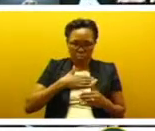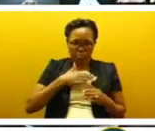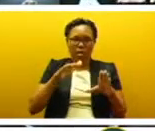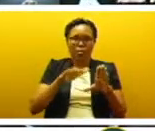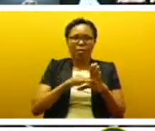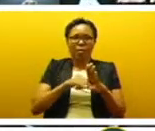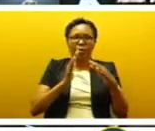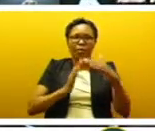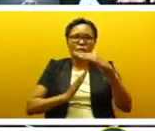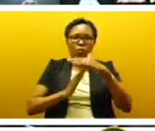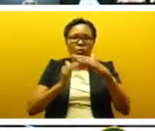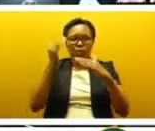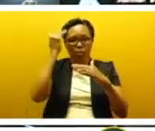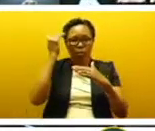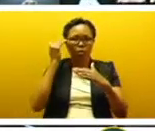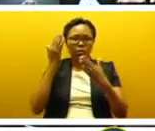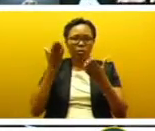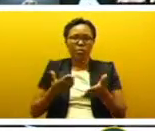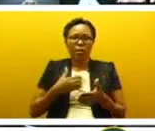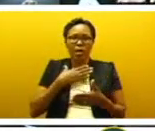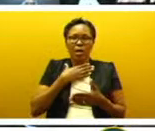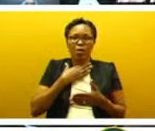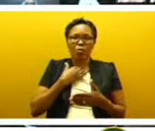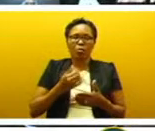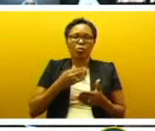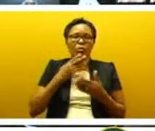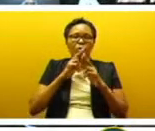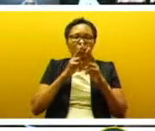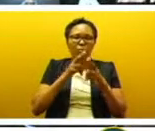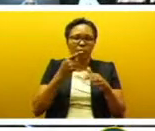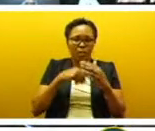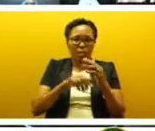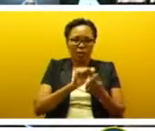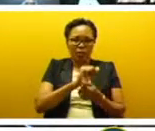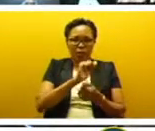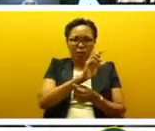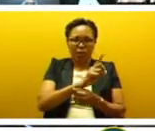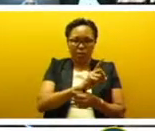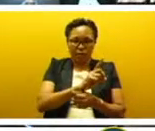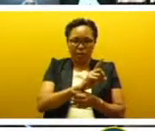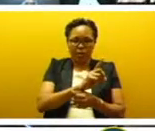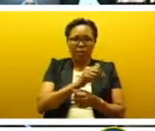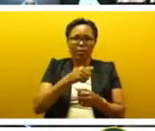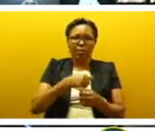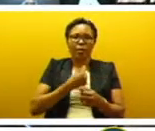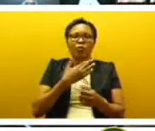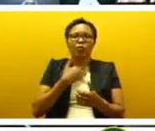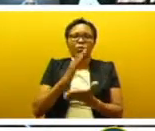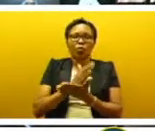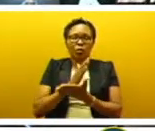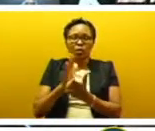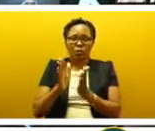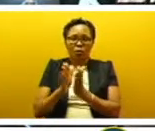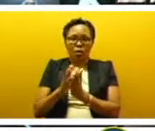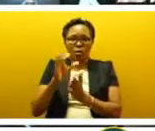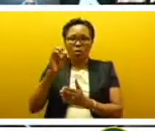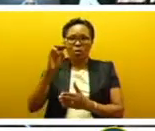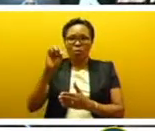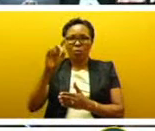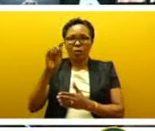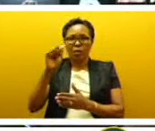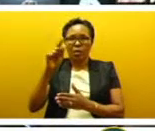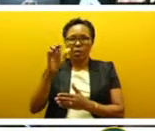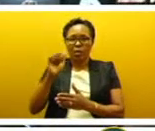Court, I wish to respond in 15 minutes, which I shall share with Mr. Okiya Omtata to break down